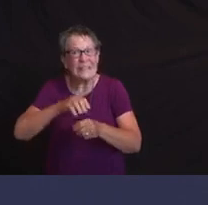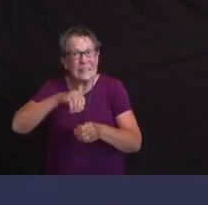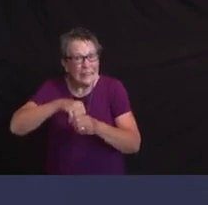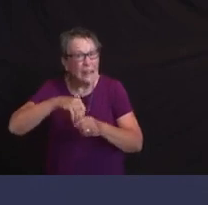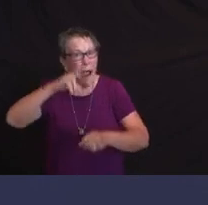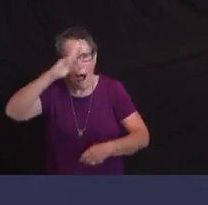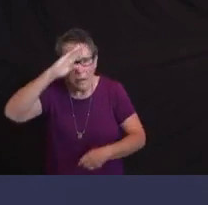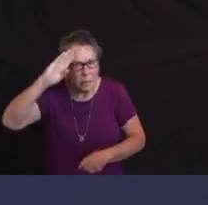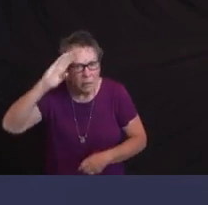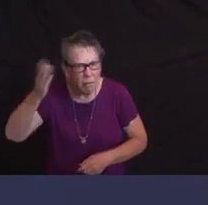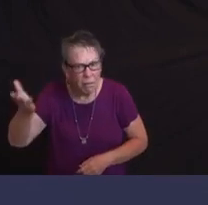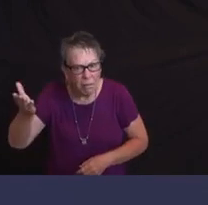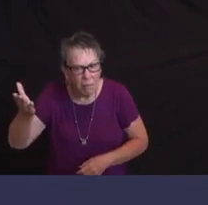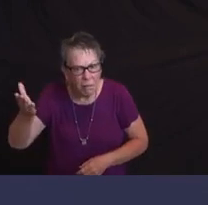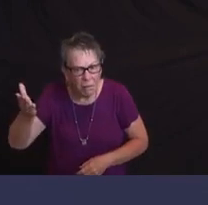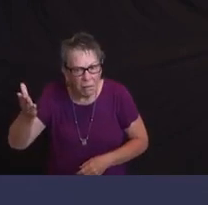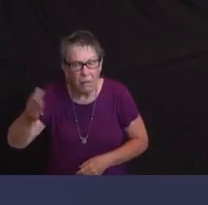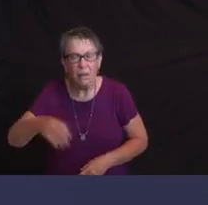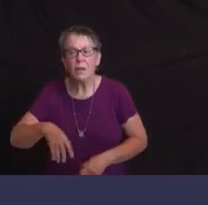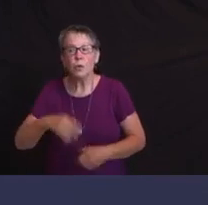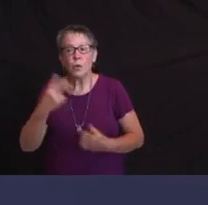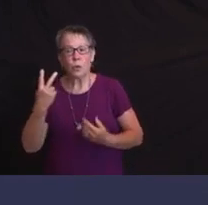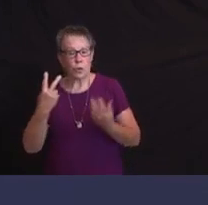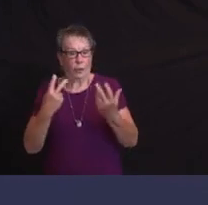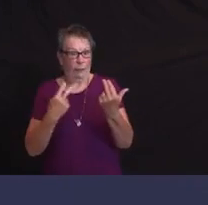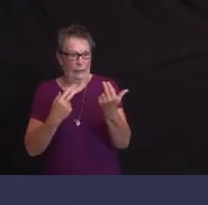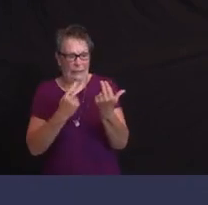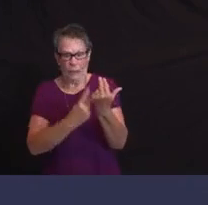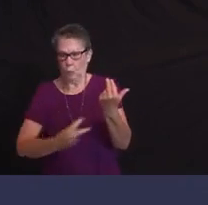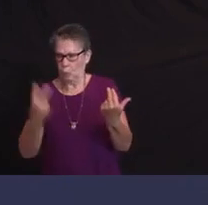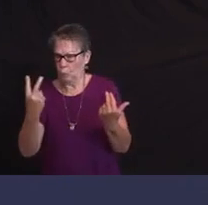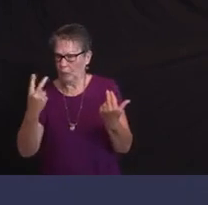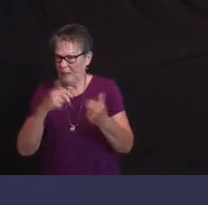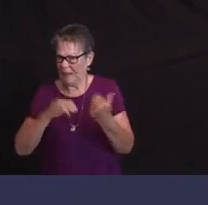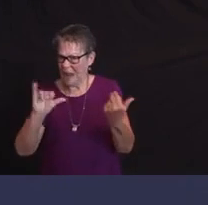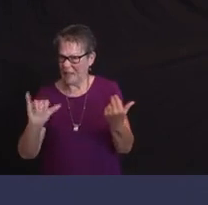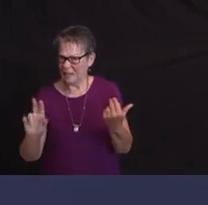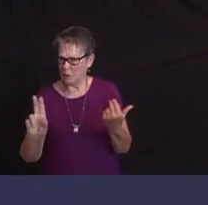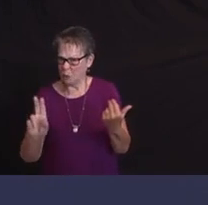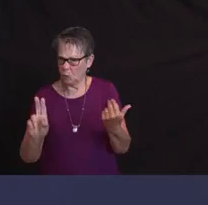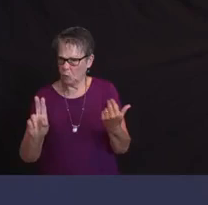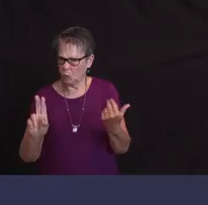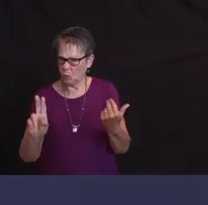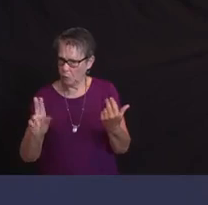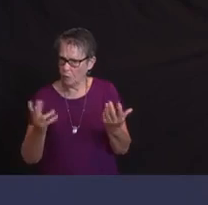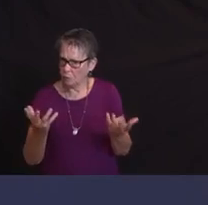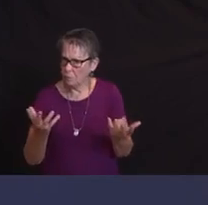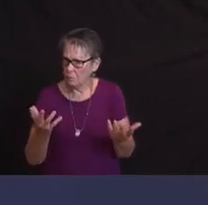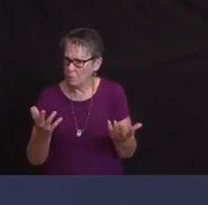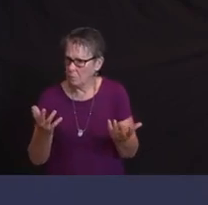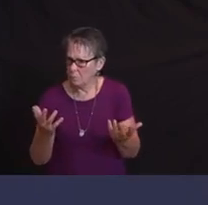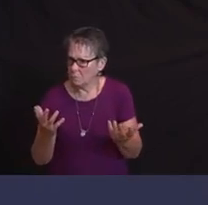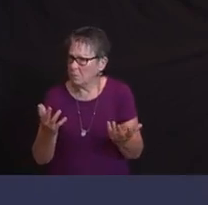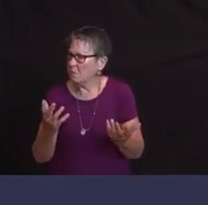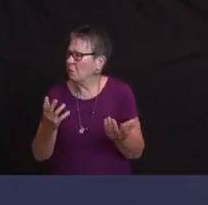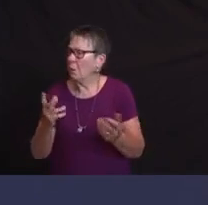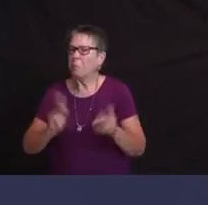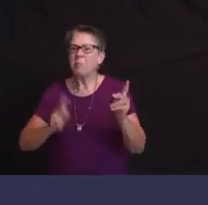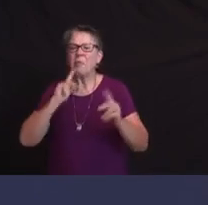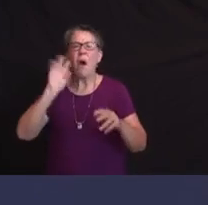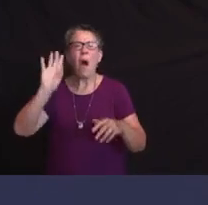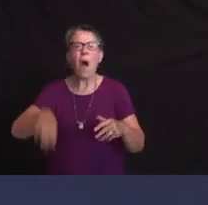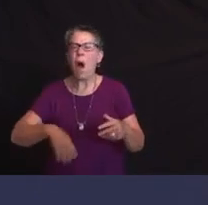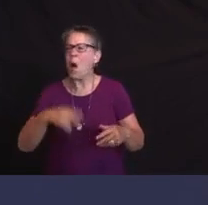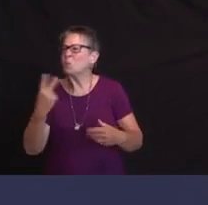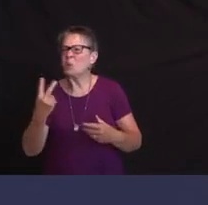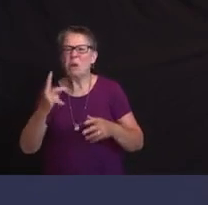these numbers with the word only. They are essentially perfectly accepting of these numbers.